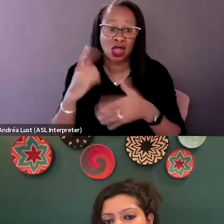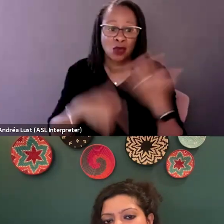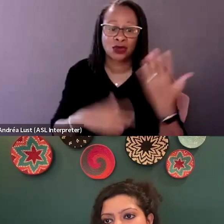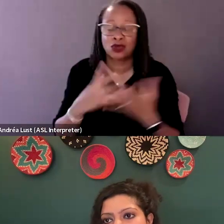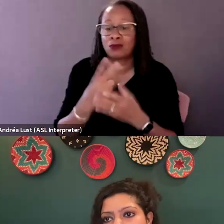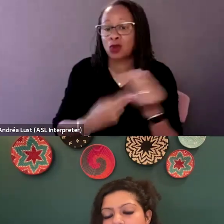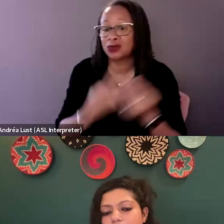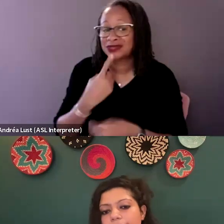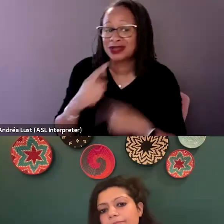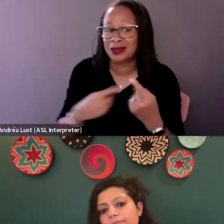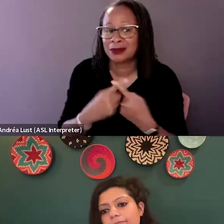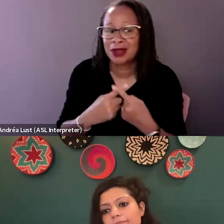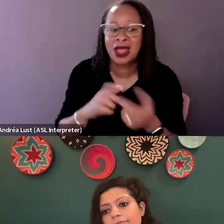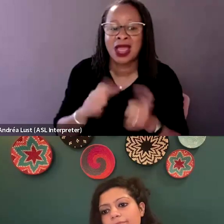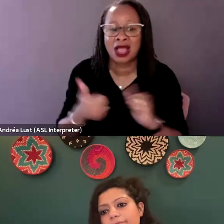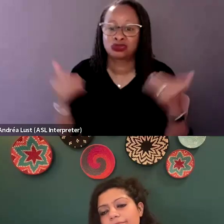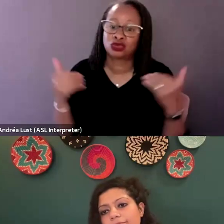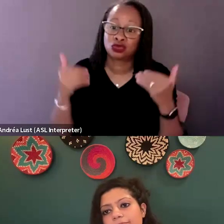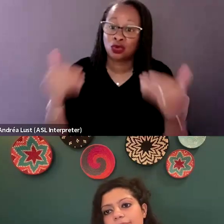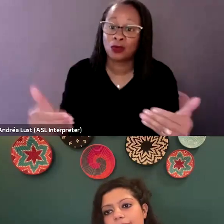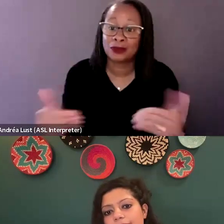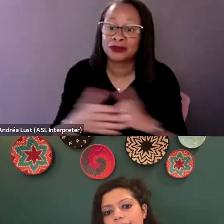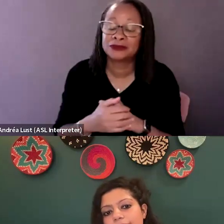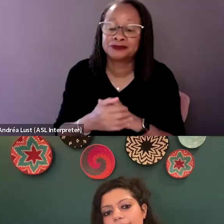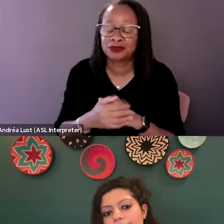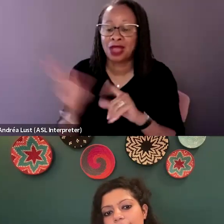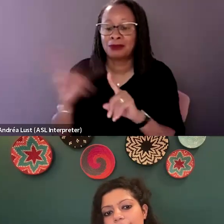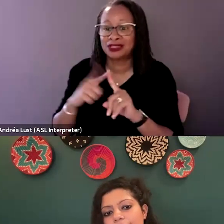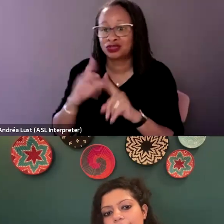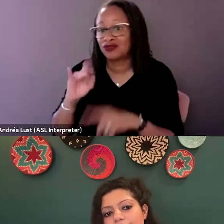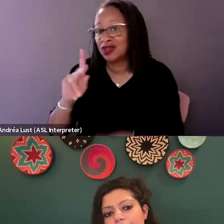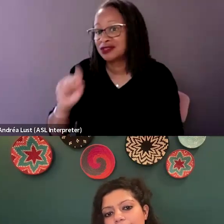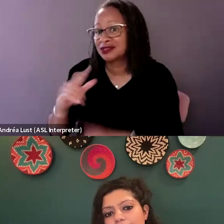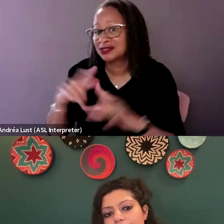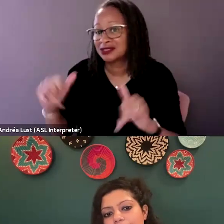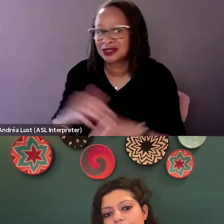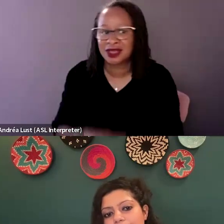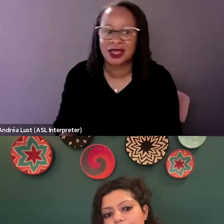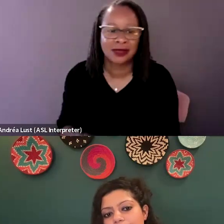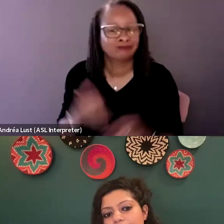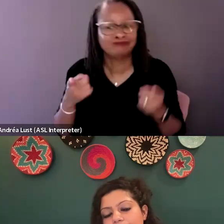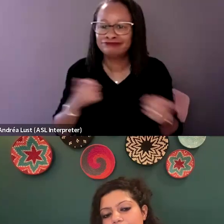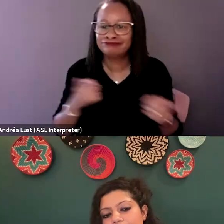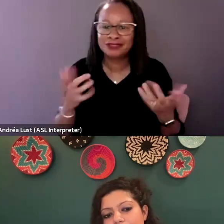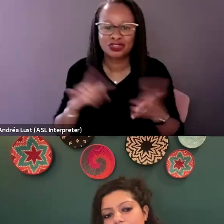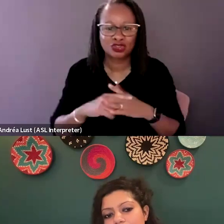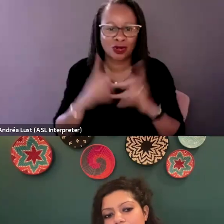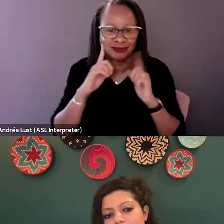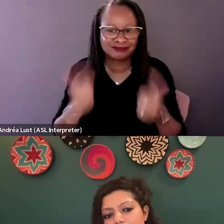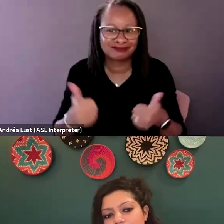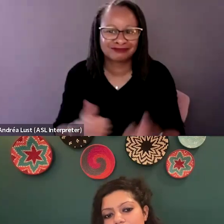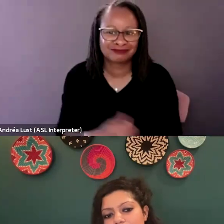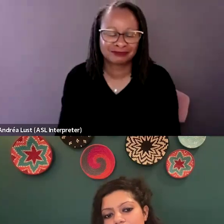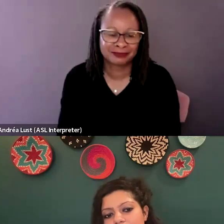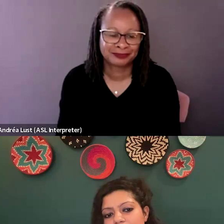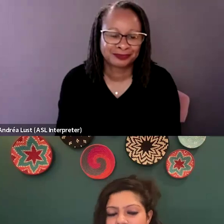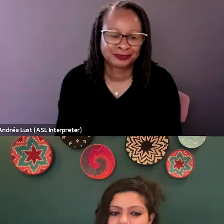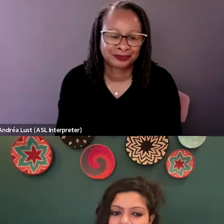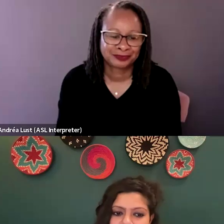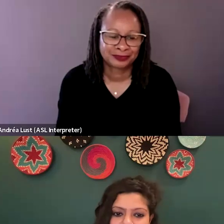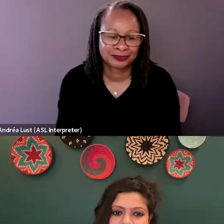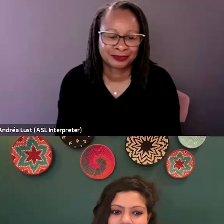I've realized is critical. I think in all the when I was writing for funds applying, I think it was just a very bumpy